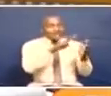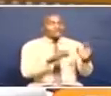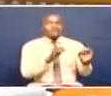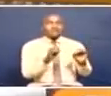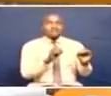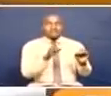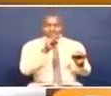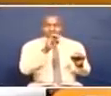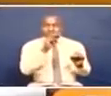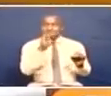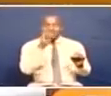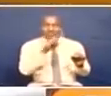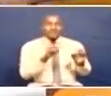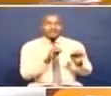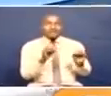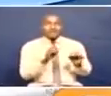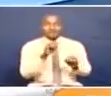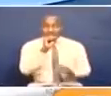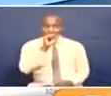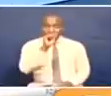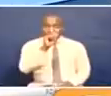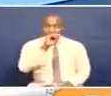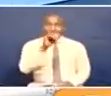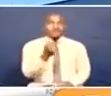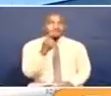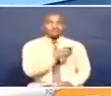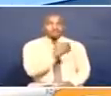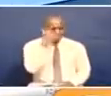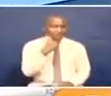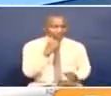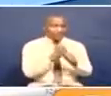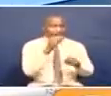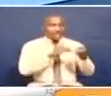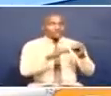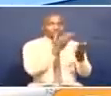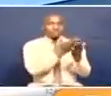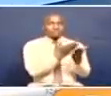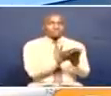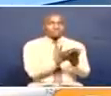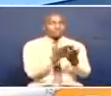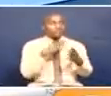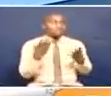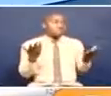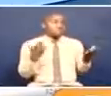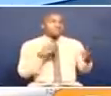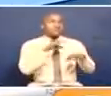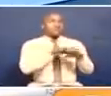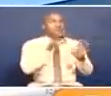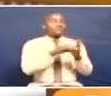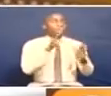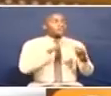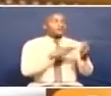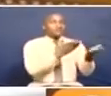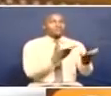the memo. So for Sakaja, I understand, because I've done election petitions. Everybody used to say, so what? I got more votes than you. Show that